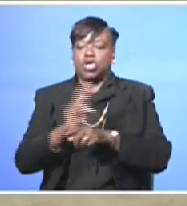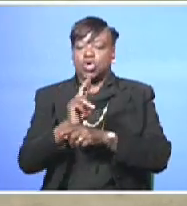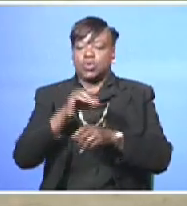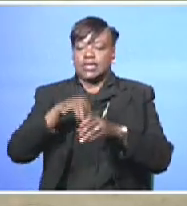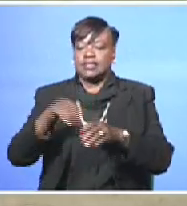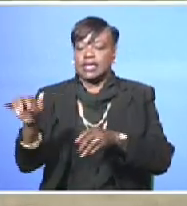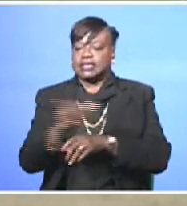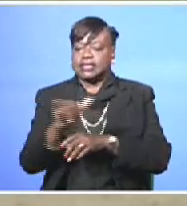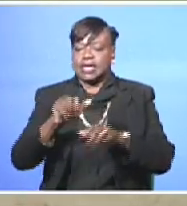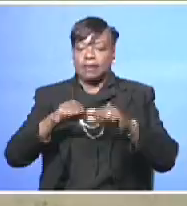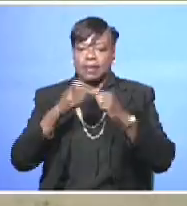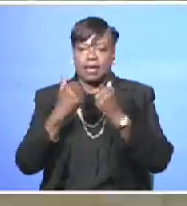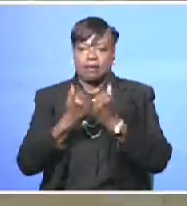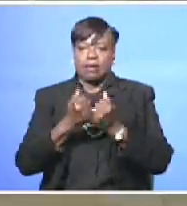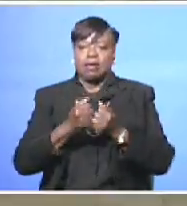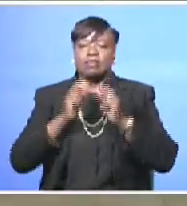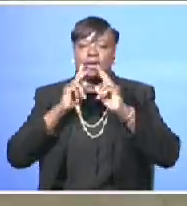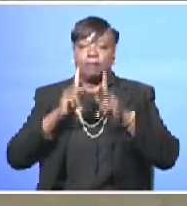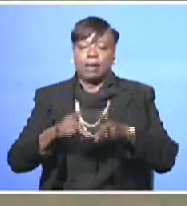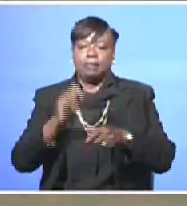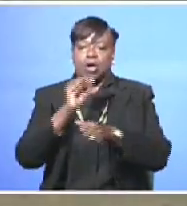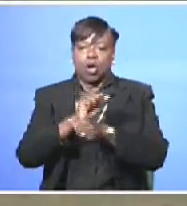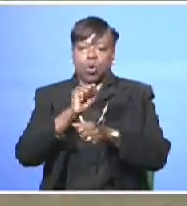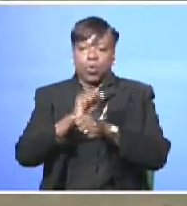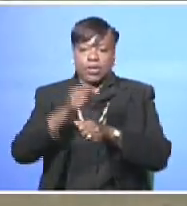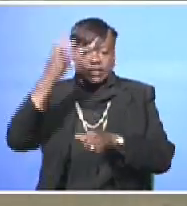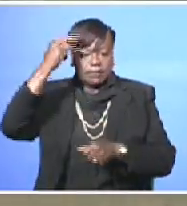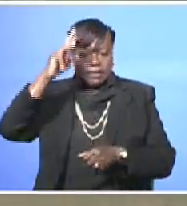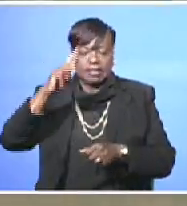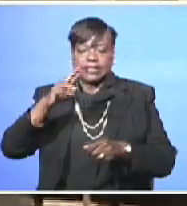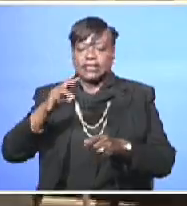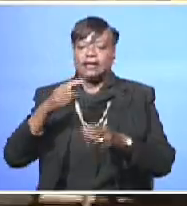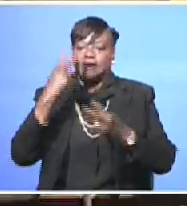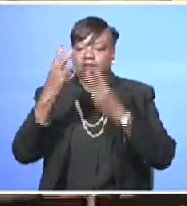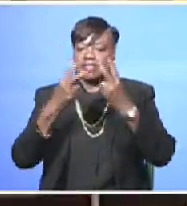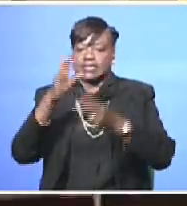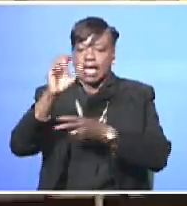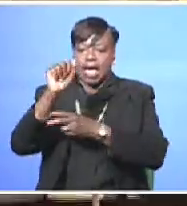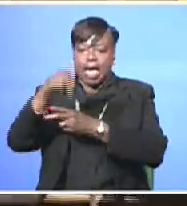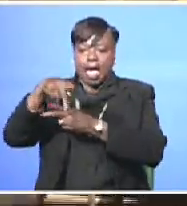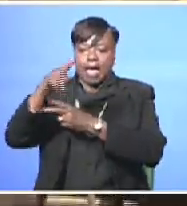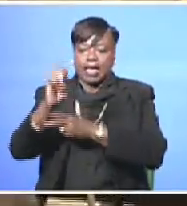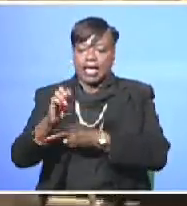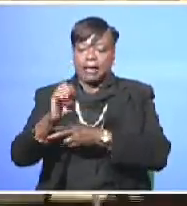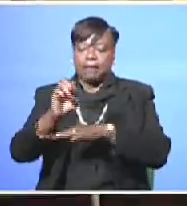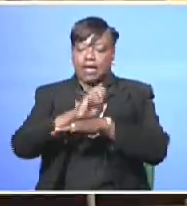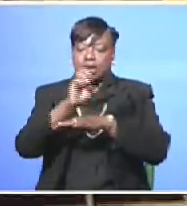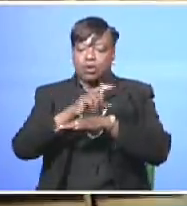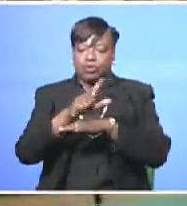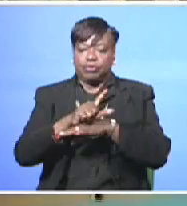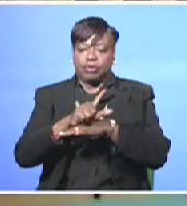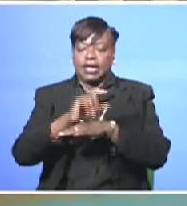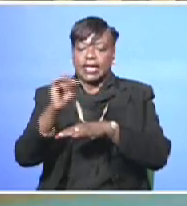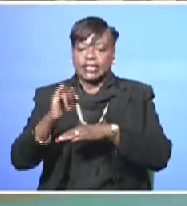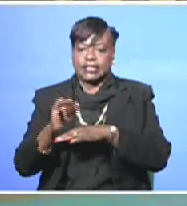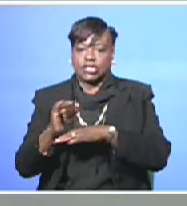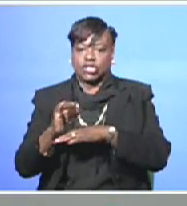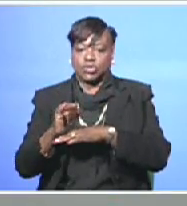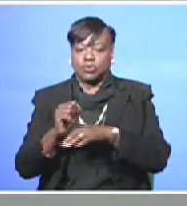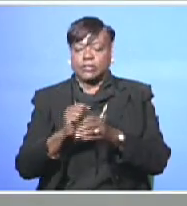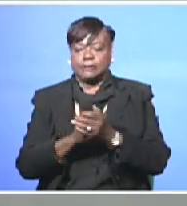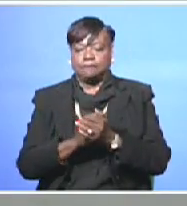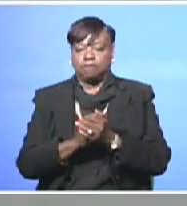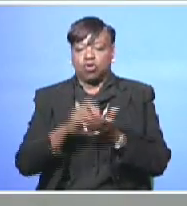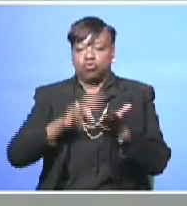there, the Public Works Minister visited the Cape Eleuthera Institute that he says is a model for the Bahamas in renewable energy and its use in the